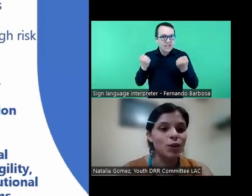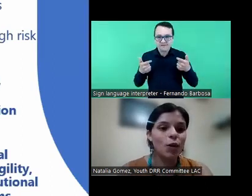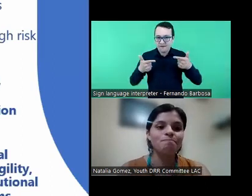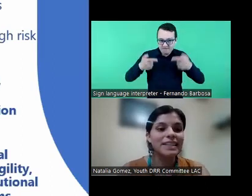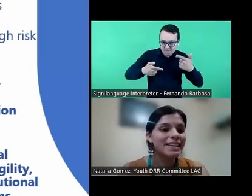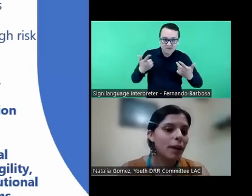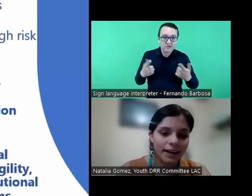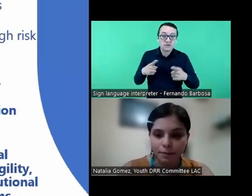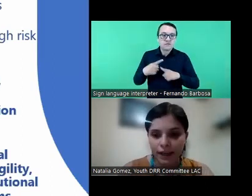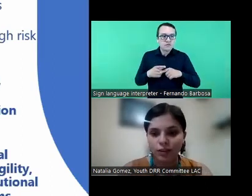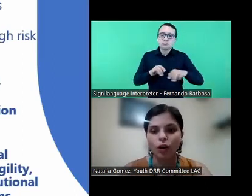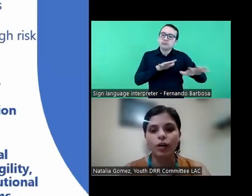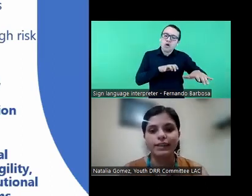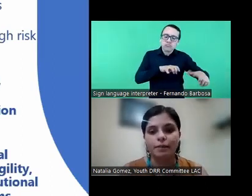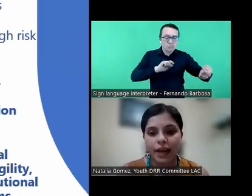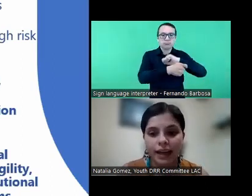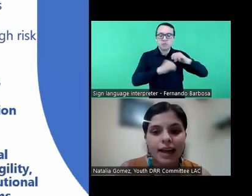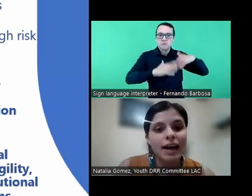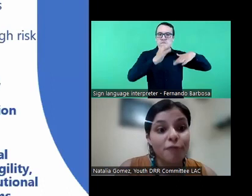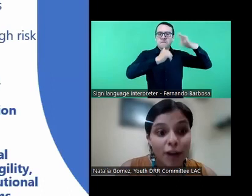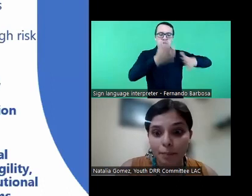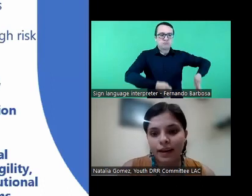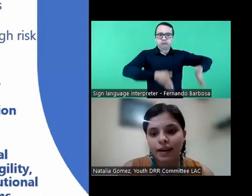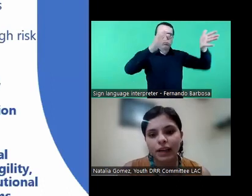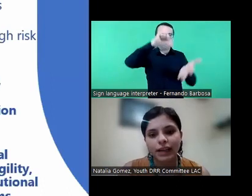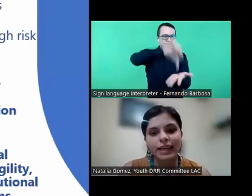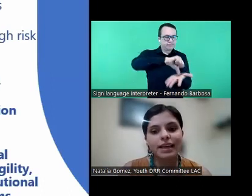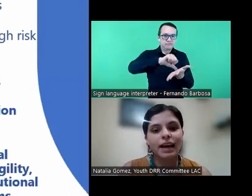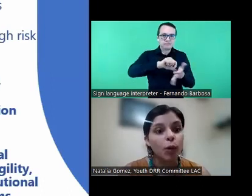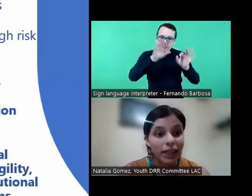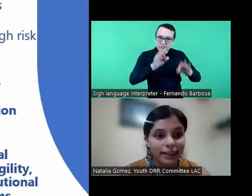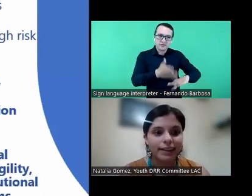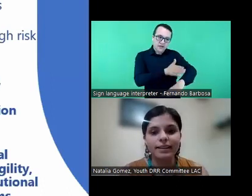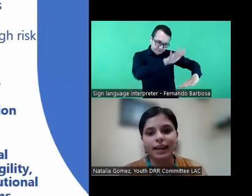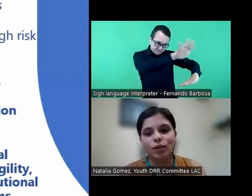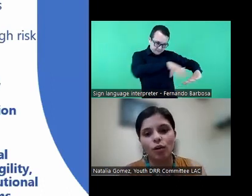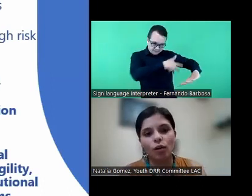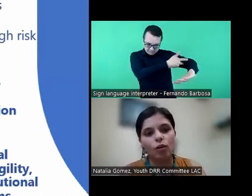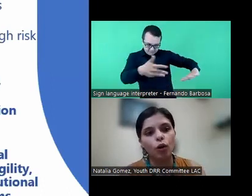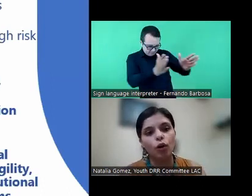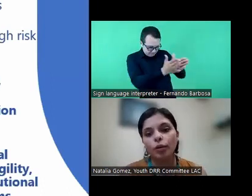have also seen an urbanization with no planning and also